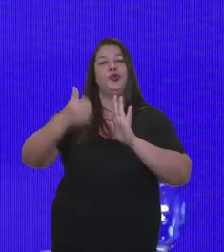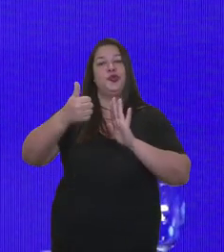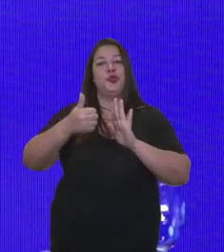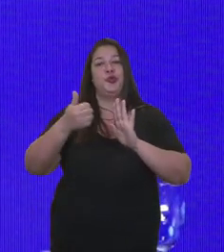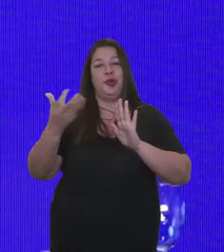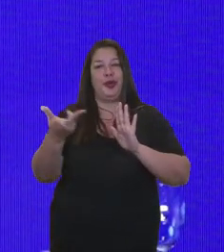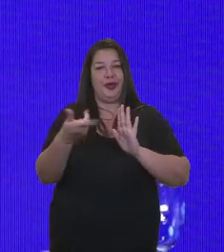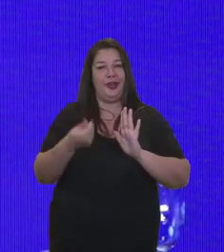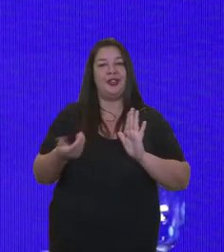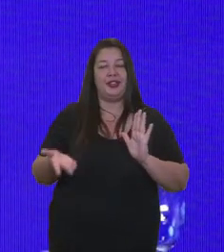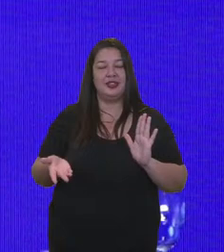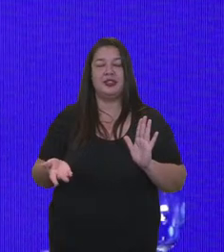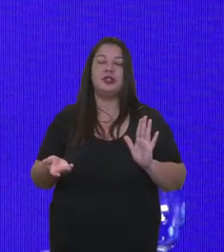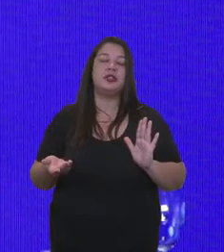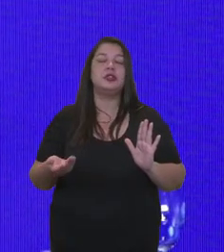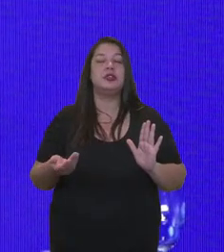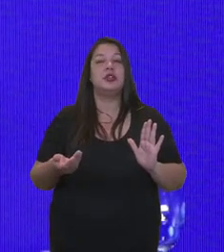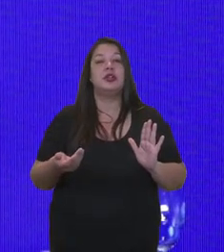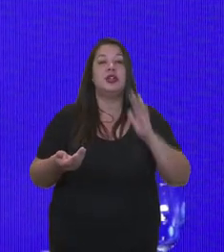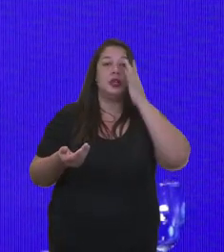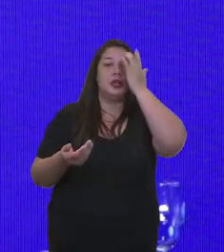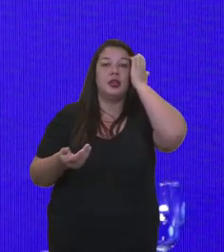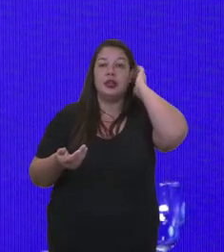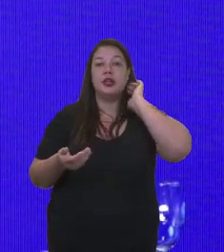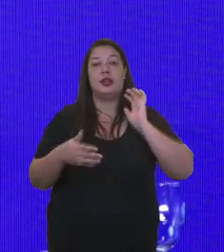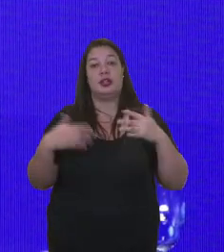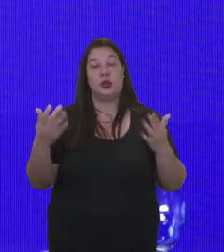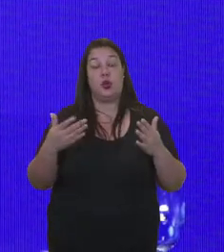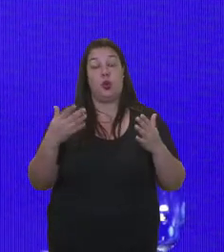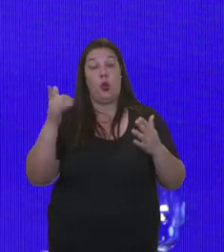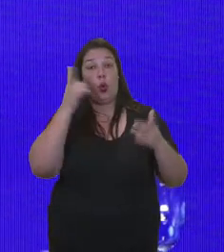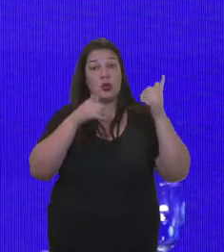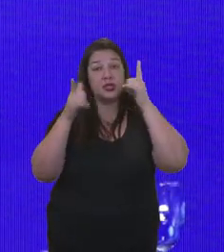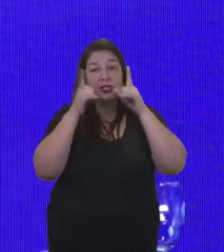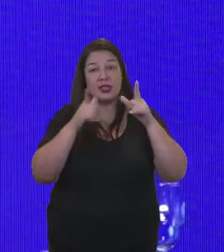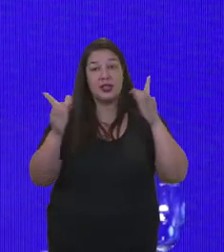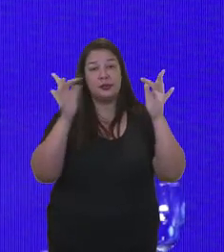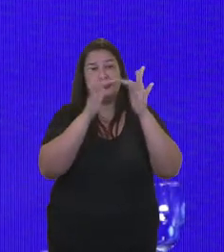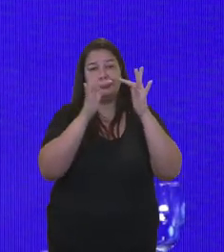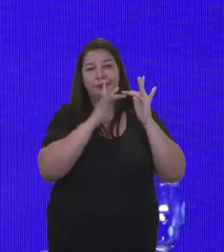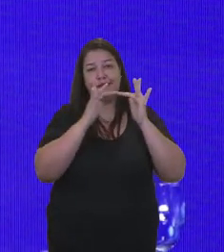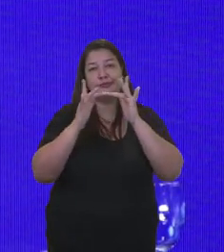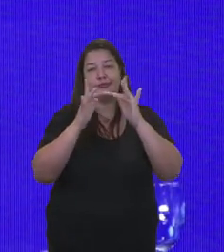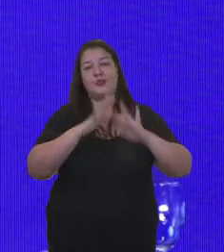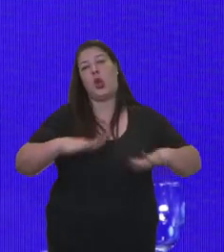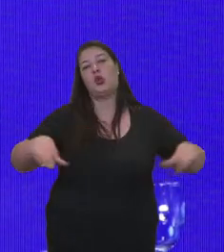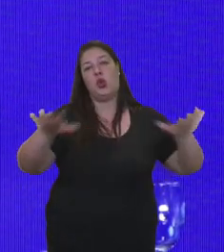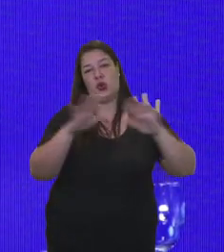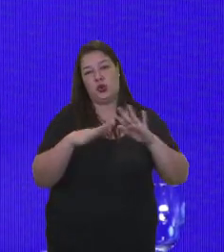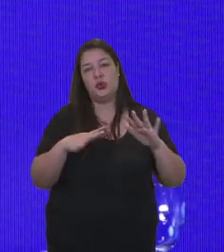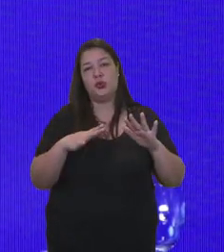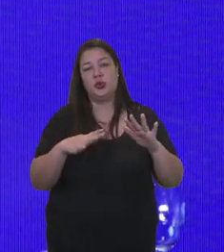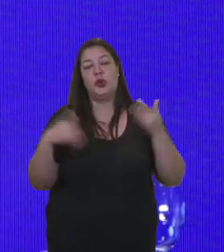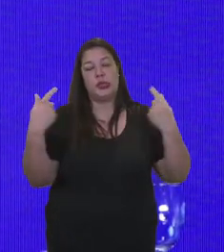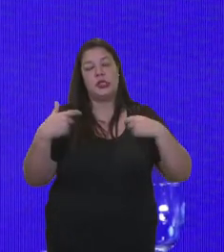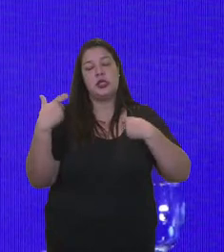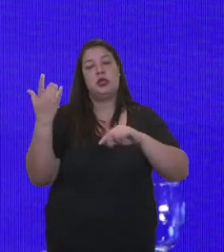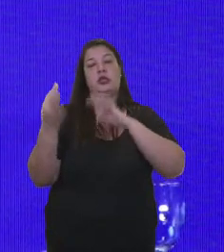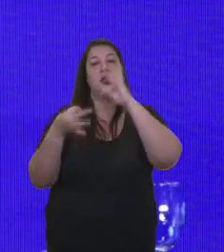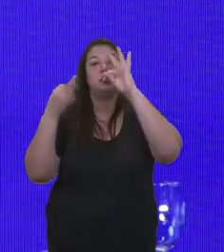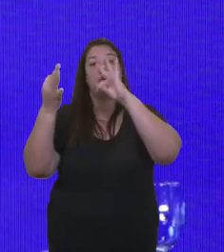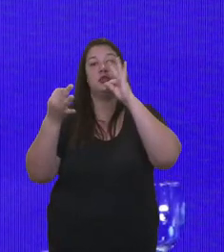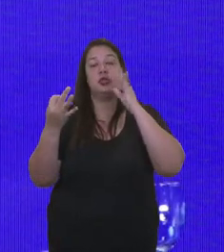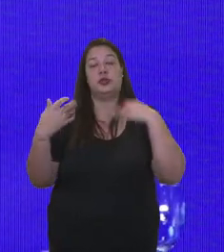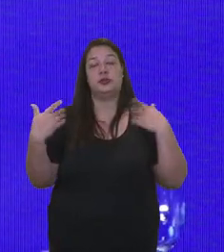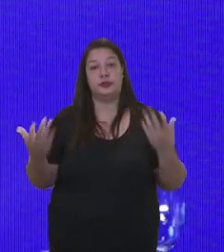a first-class content like Rachel's talk. So to achieve, to connect the unconnected, we need